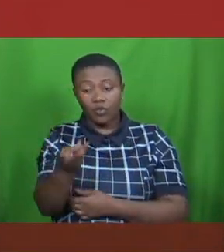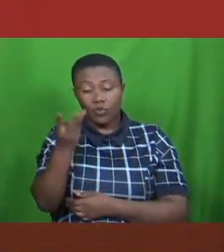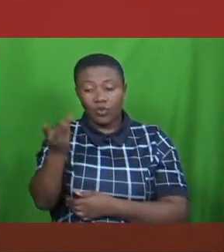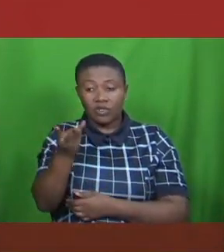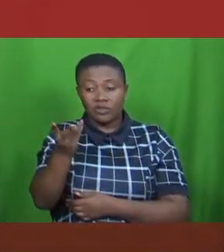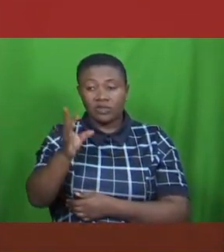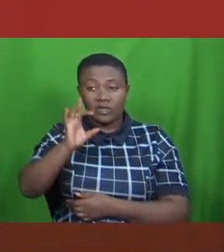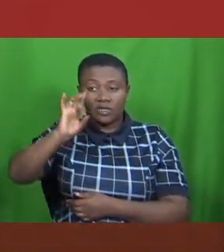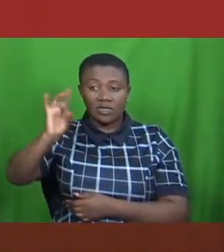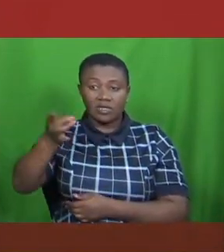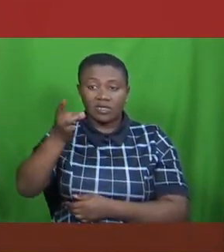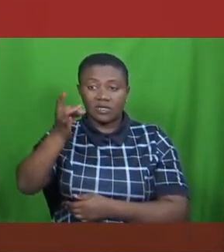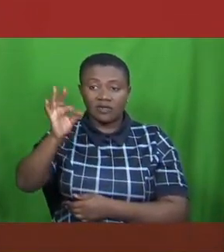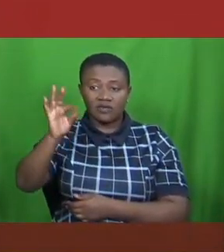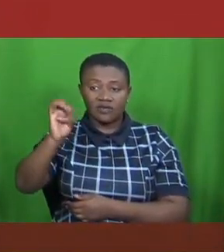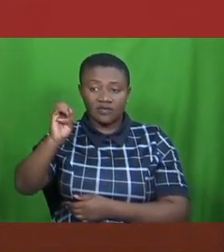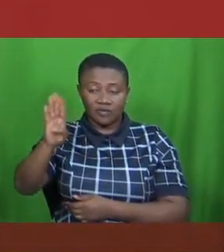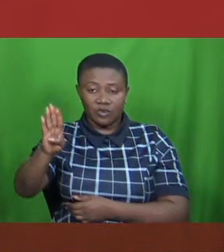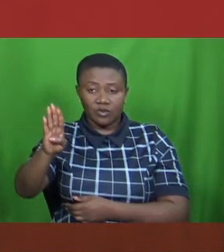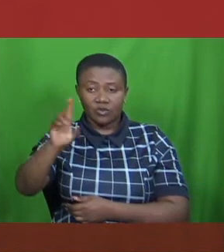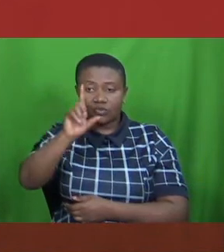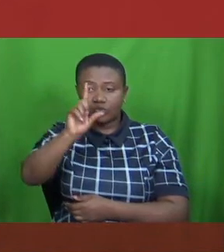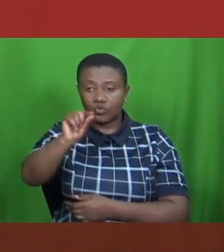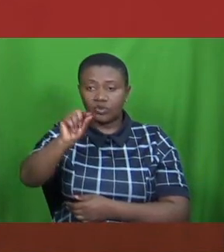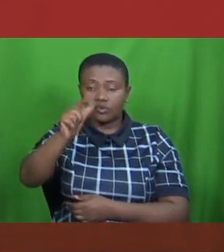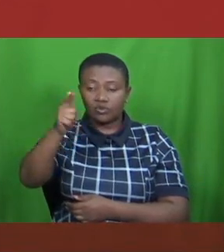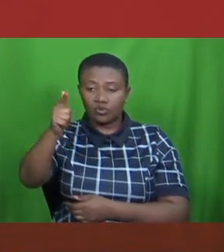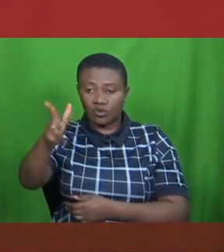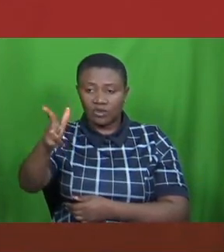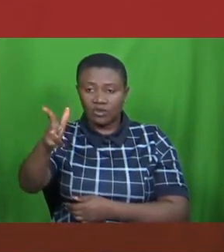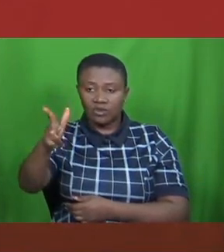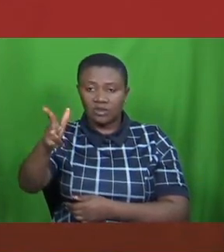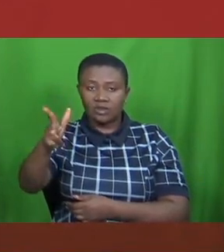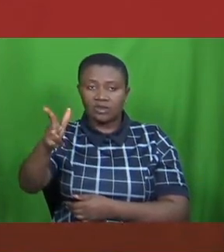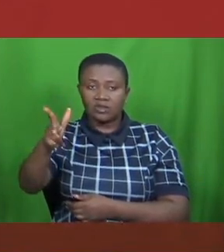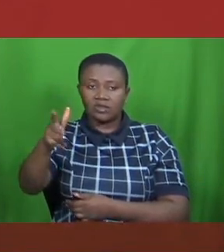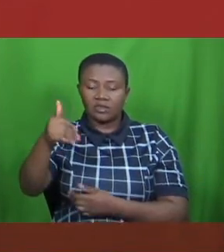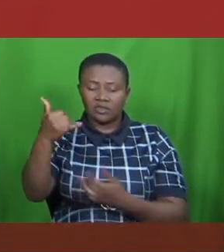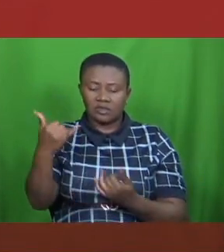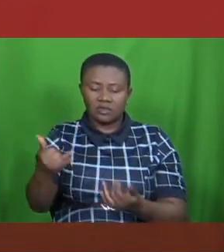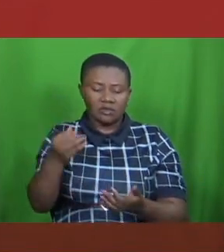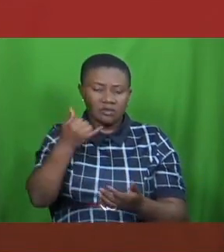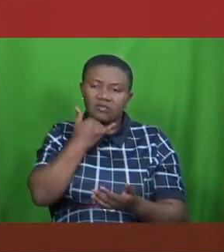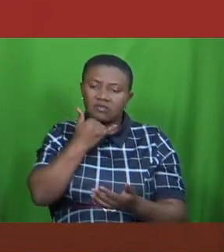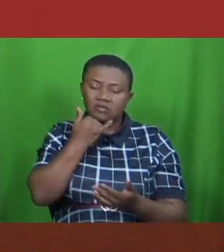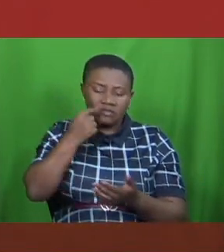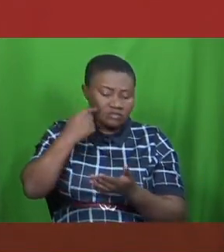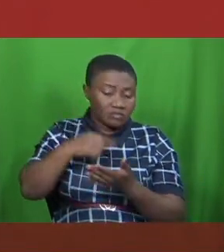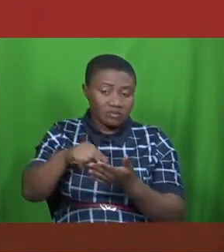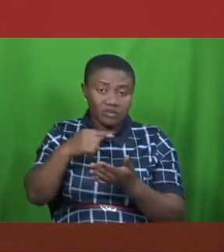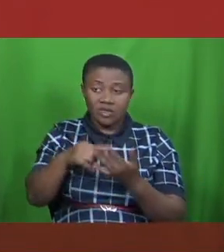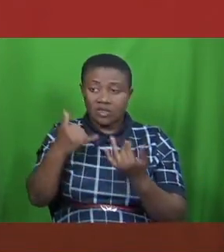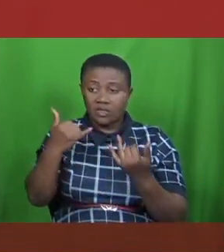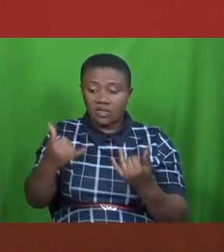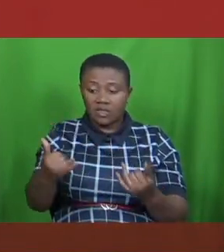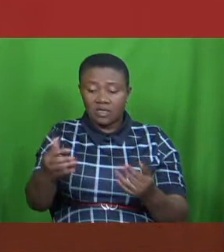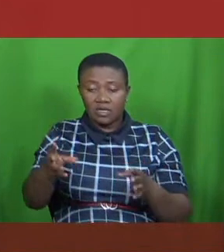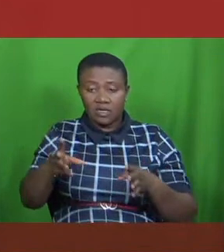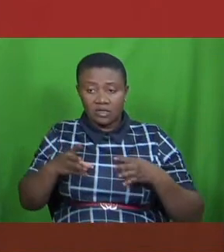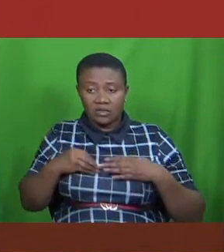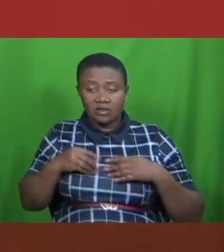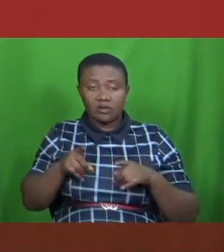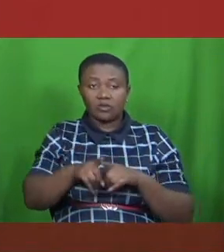8th February 2023, as corrected, are adopted as the true records